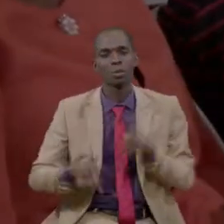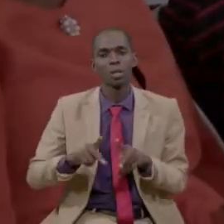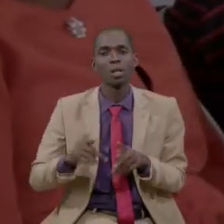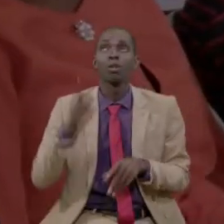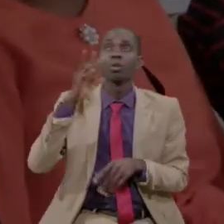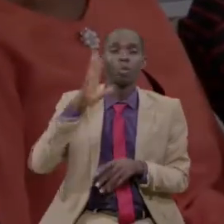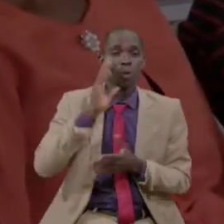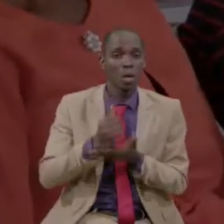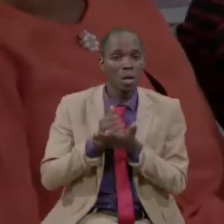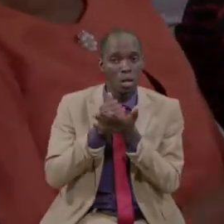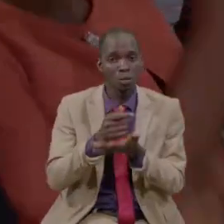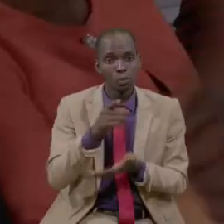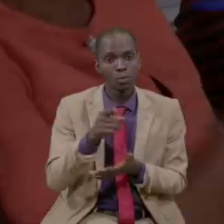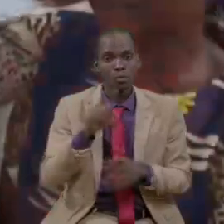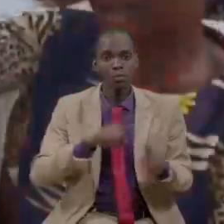Amen. Say amen for me.